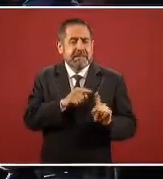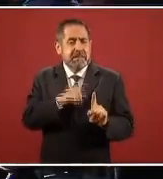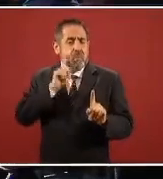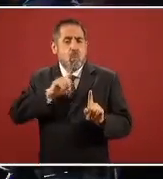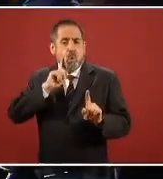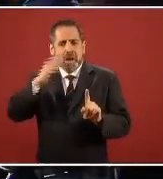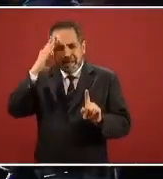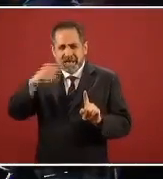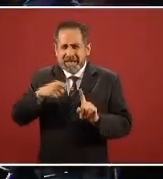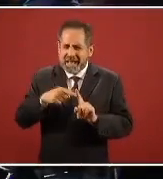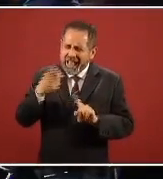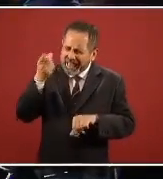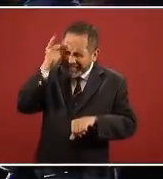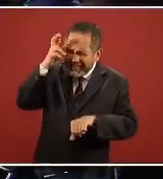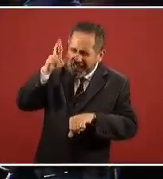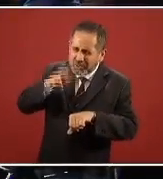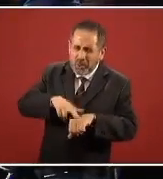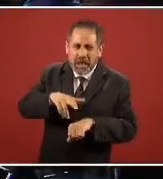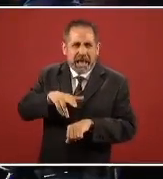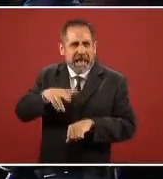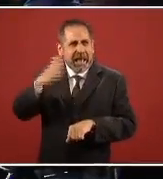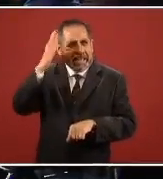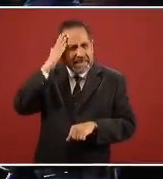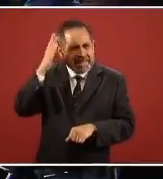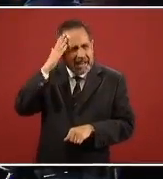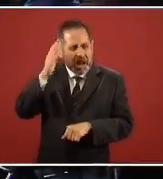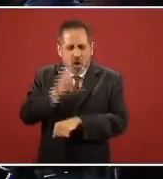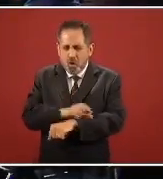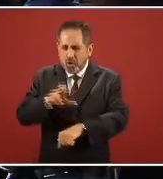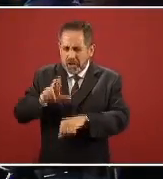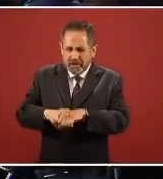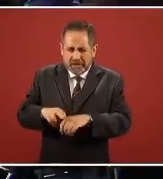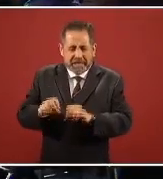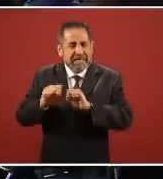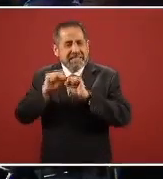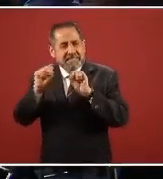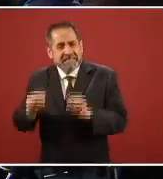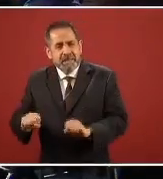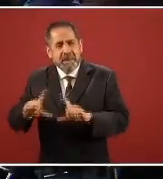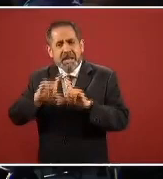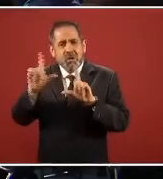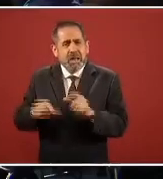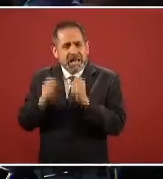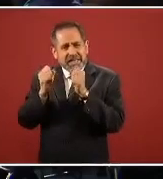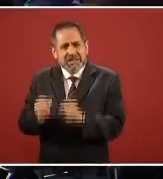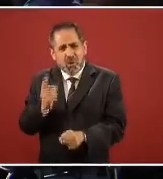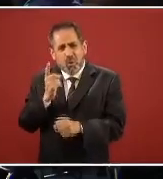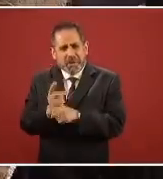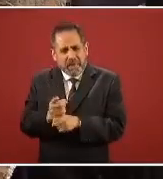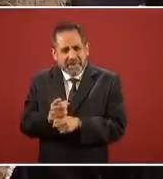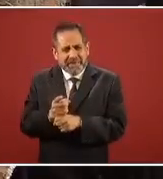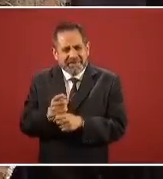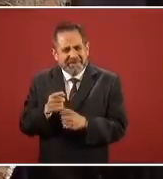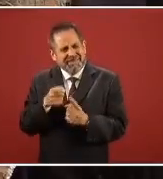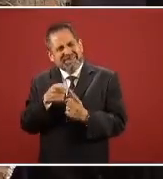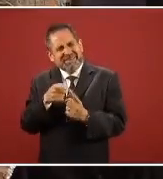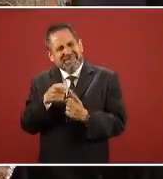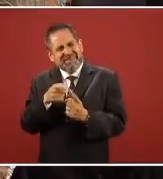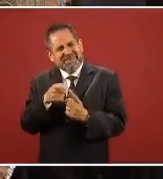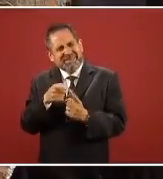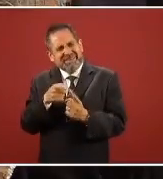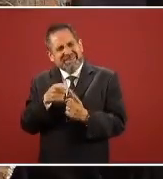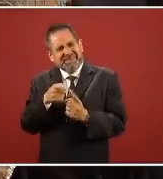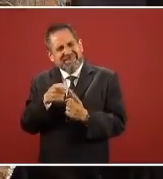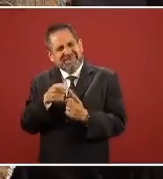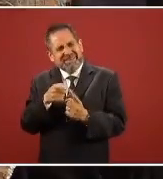o sea, directora general de coordinación operativa del Sistema Nacional de Seguridad Pública.